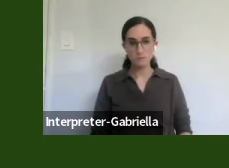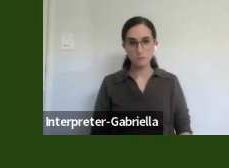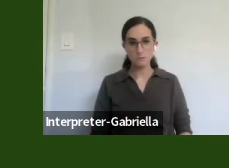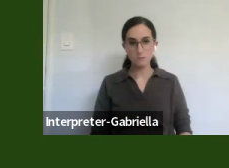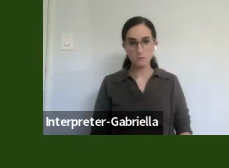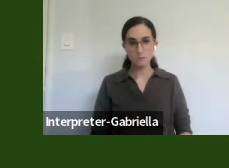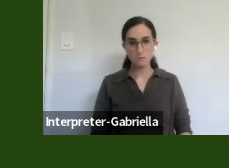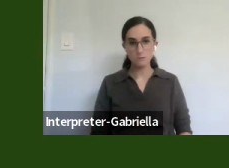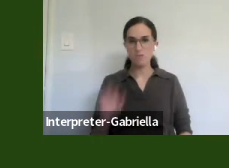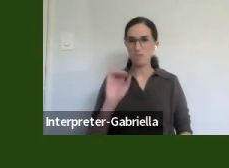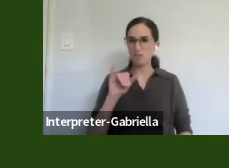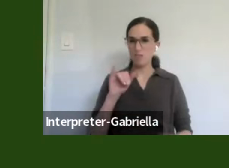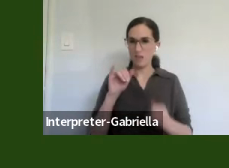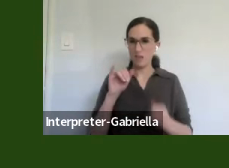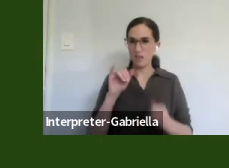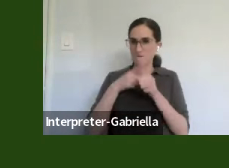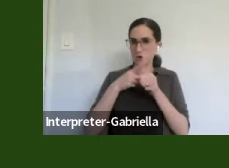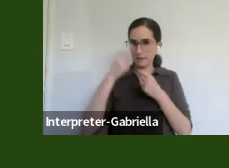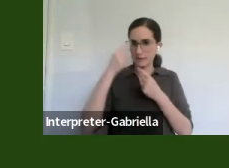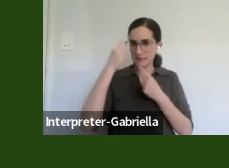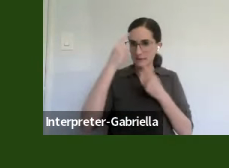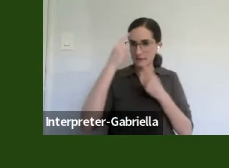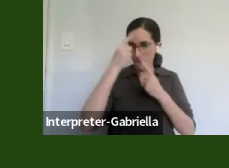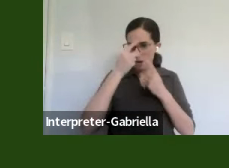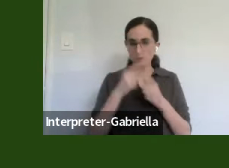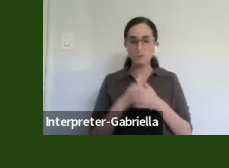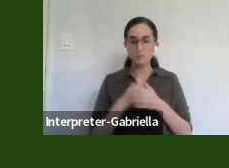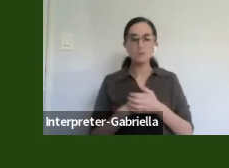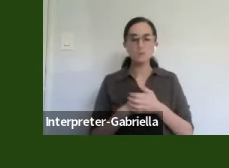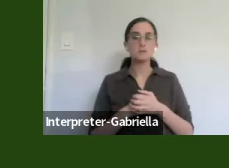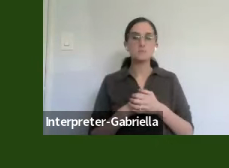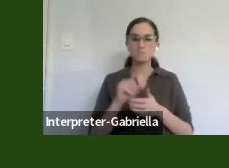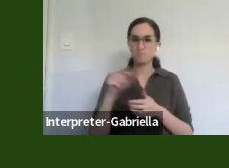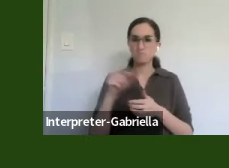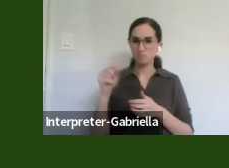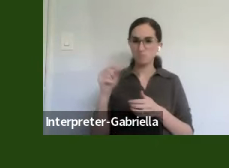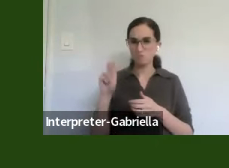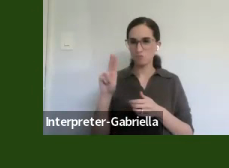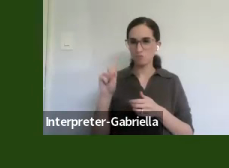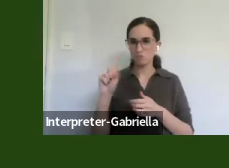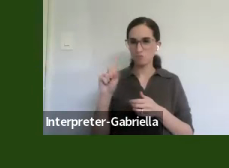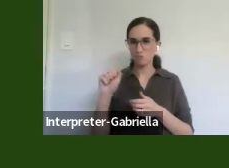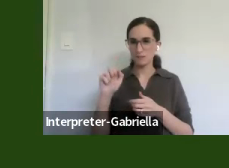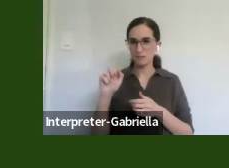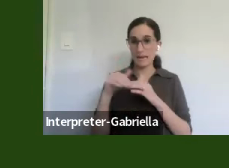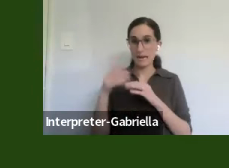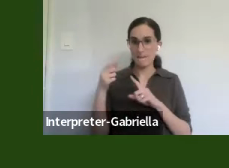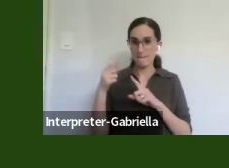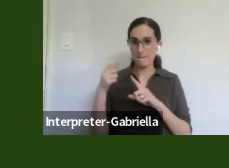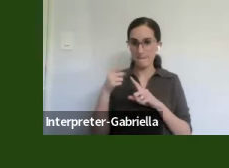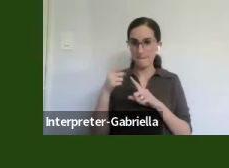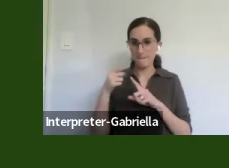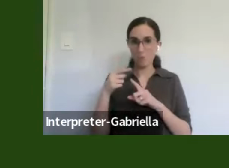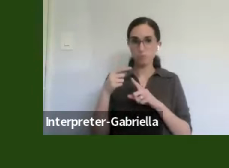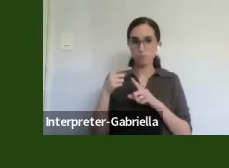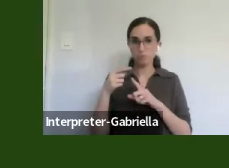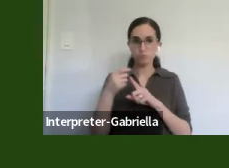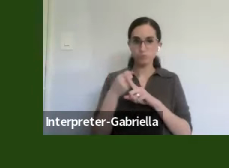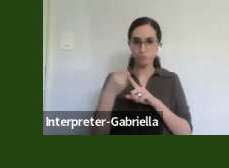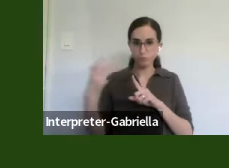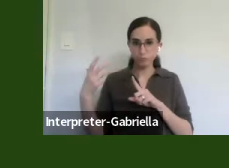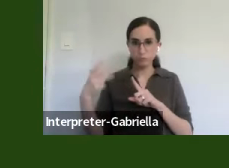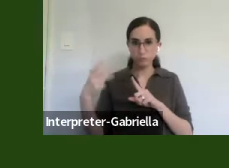you all to weigh ideas against. And Susan, I'll turn it over to you for the next bullet. Ese es el primer paso, digamos, al marco que queremos